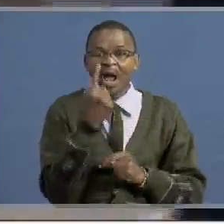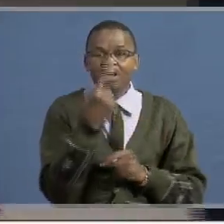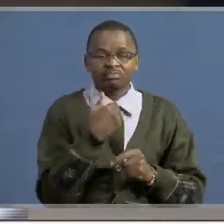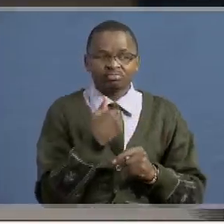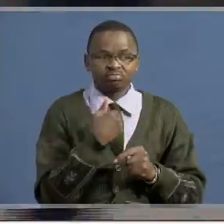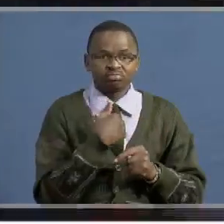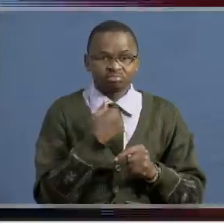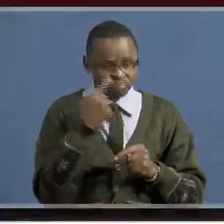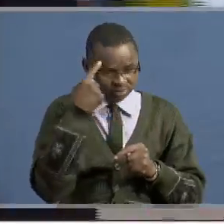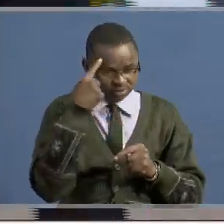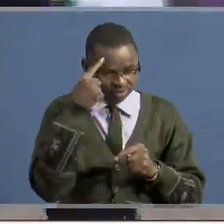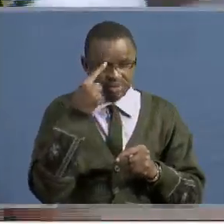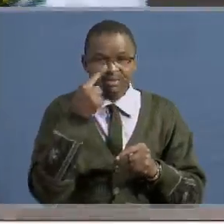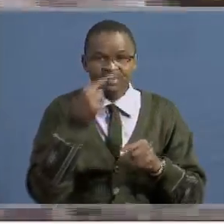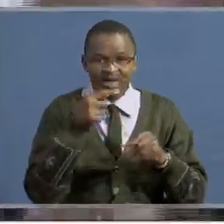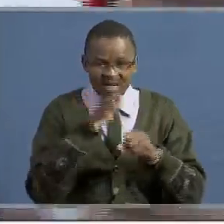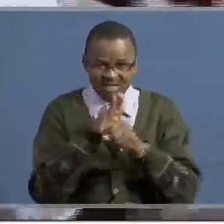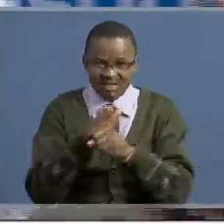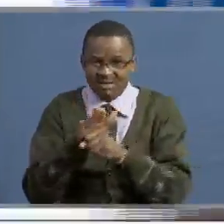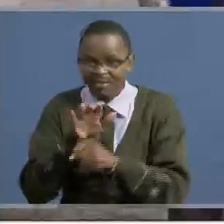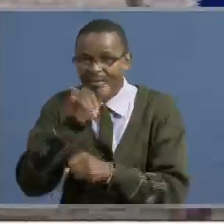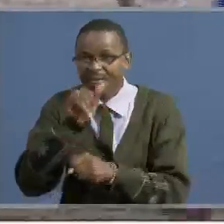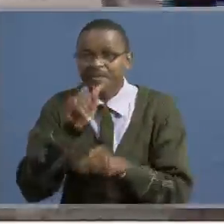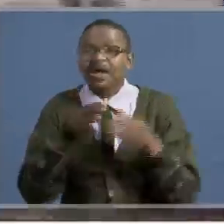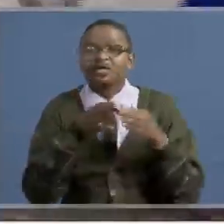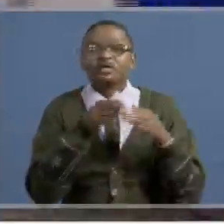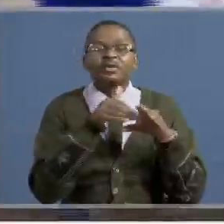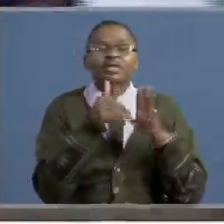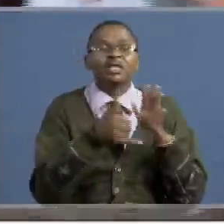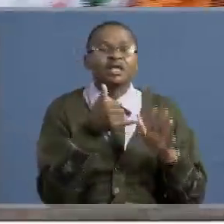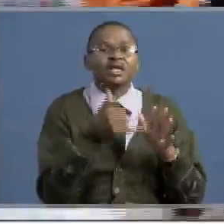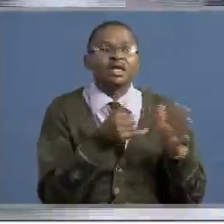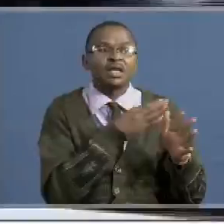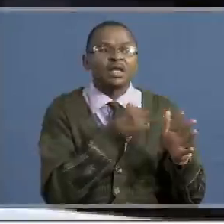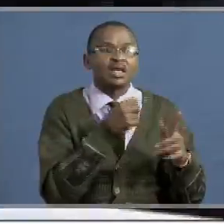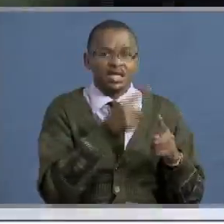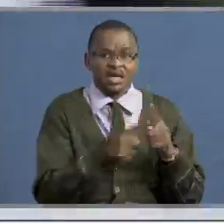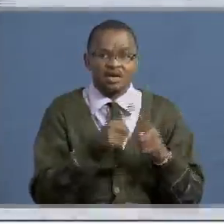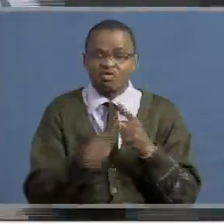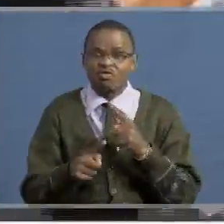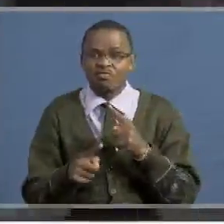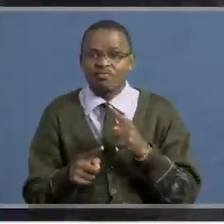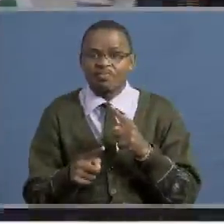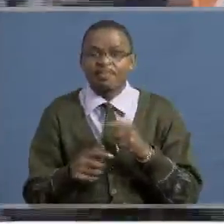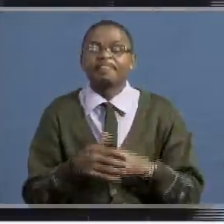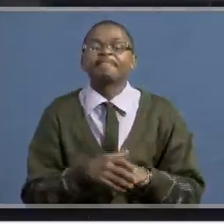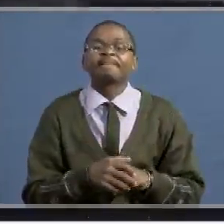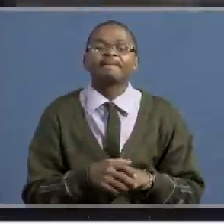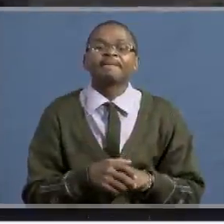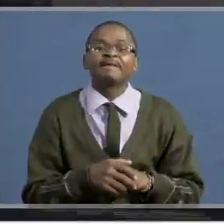children are exploited by the commercial sex industry annually. Anne Mashereke, KUTV.